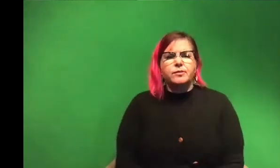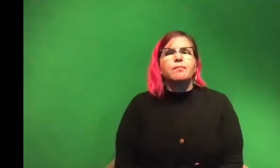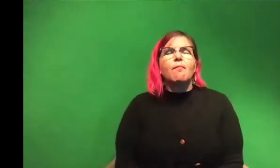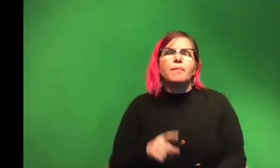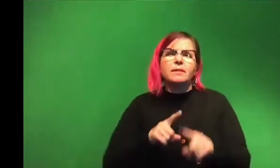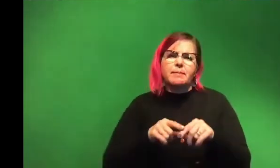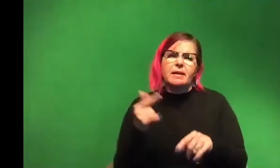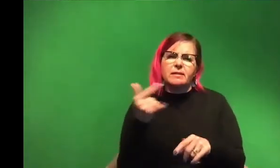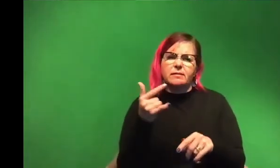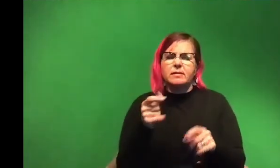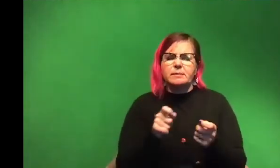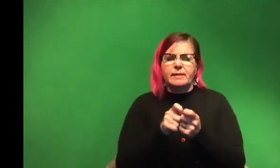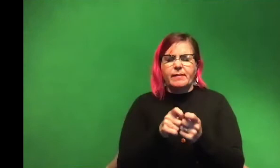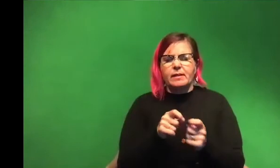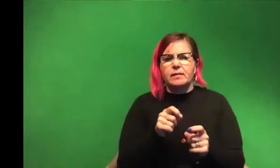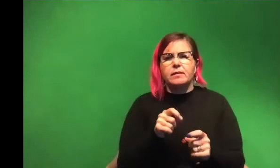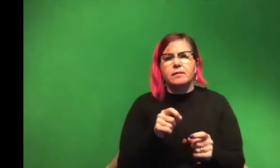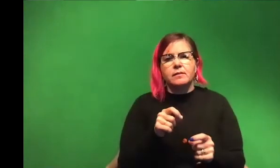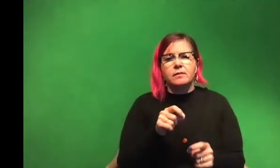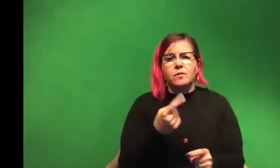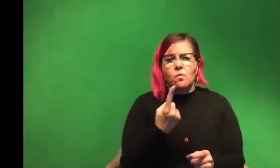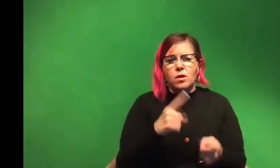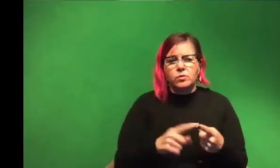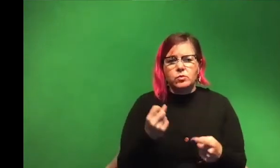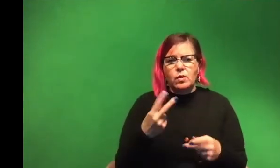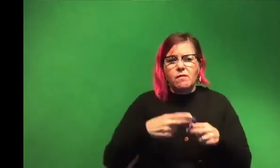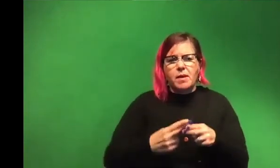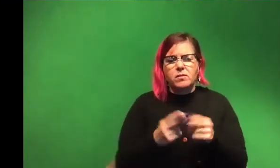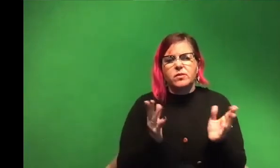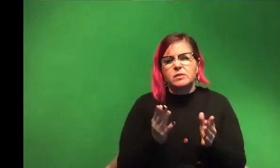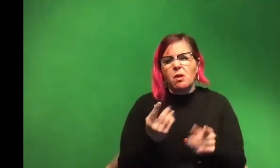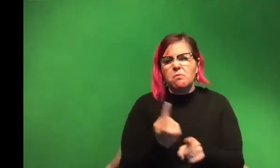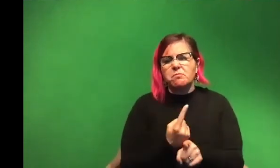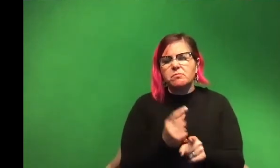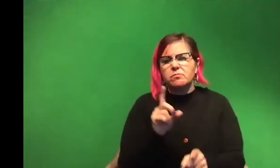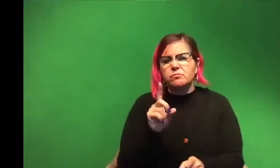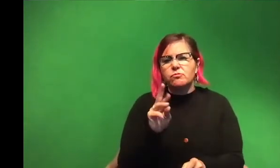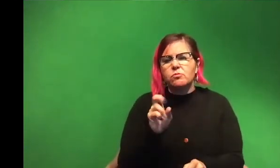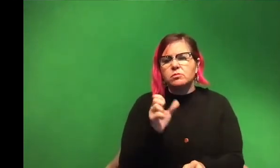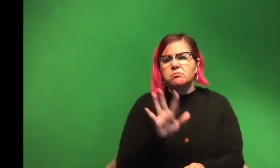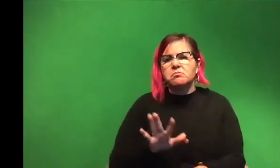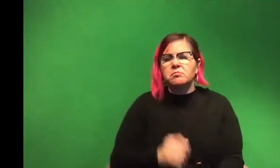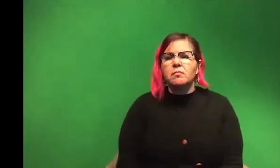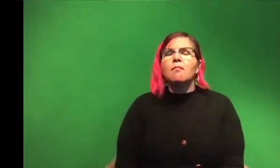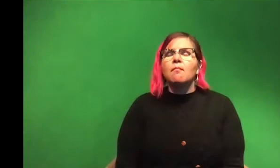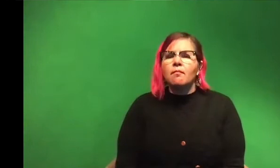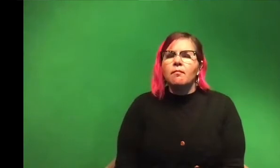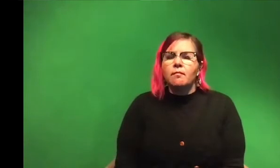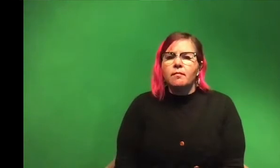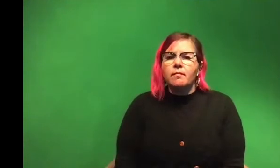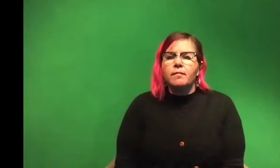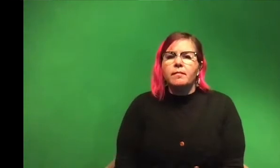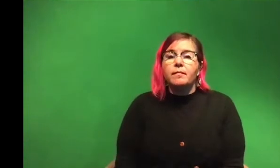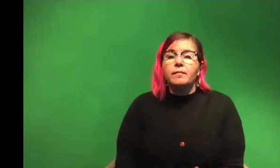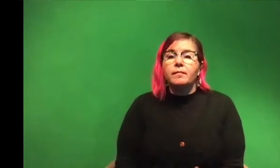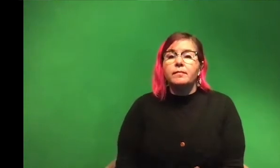but typically in between roughly 1 and 12 pounds for the small drones, somewhere around there. Cool. Has one